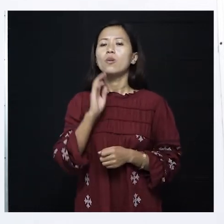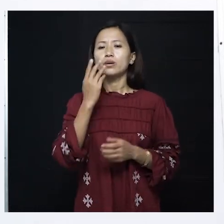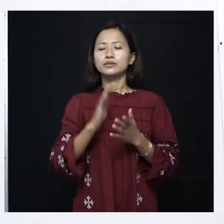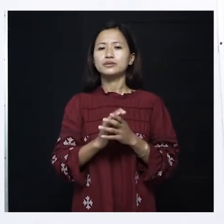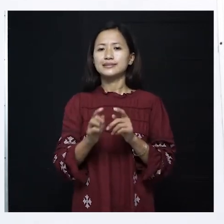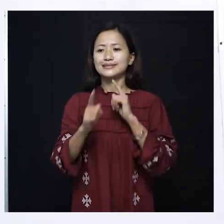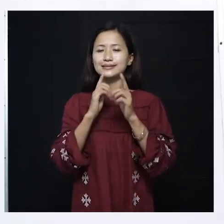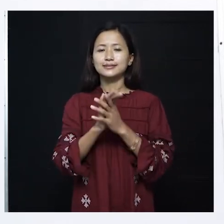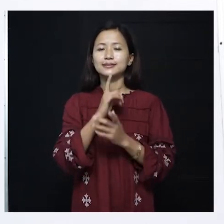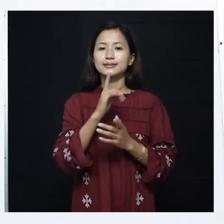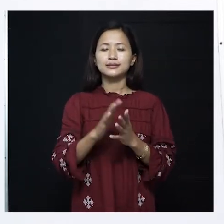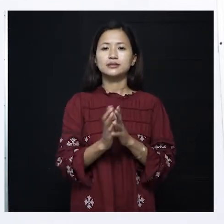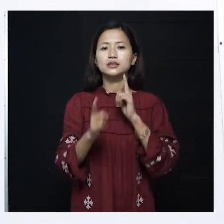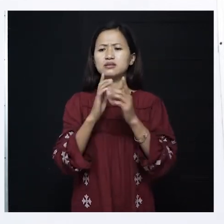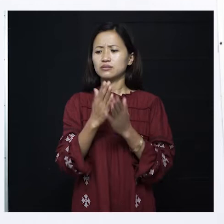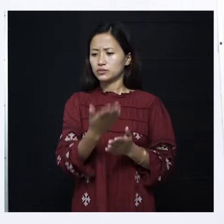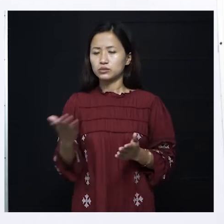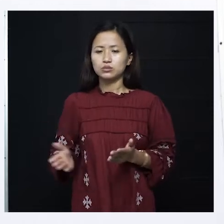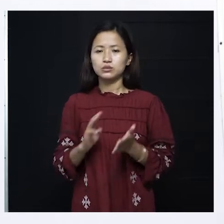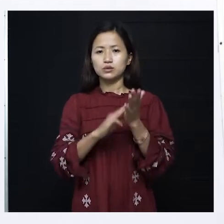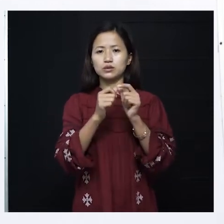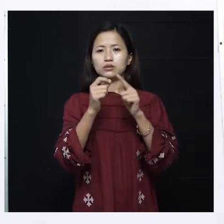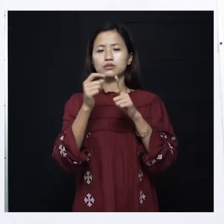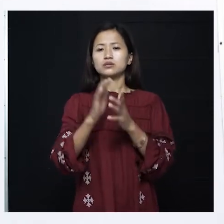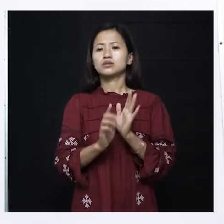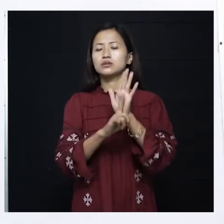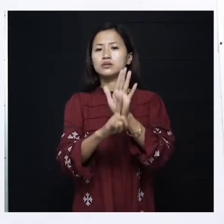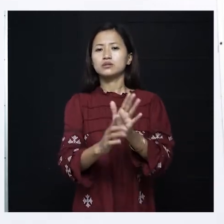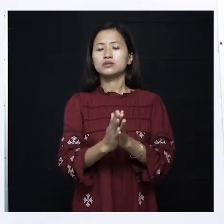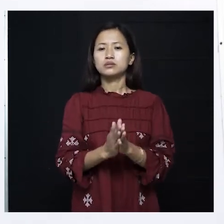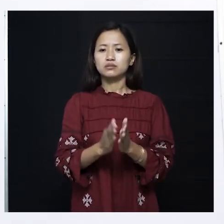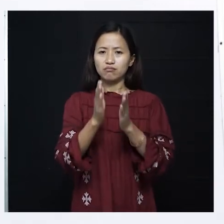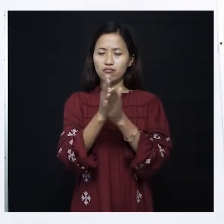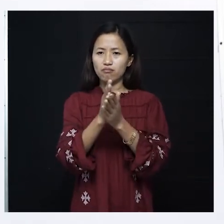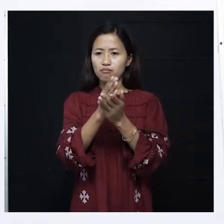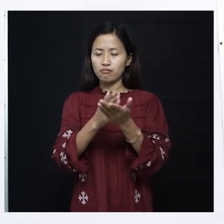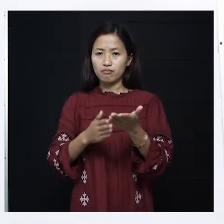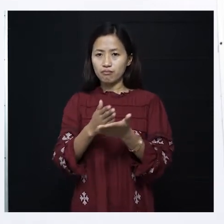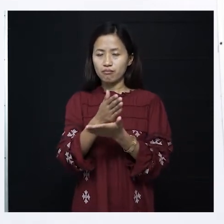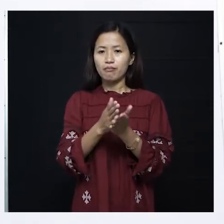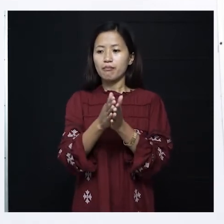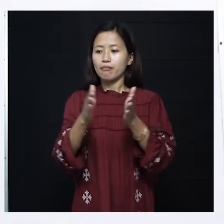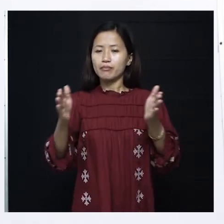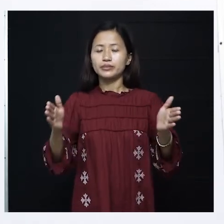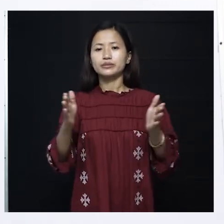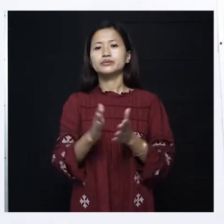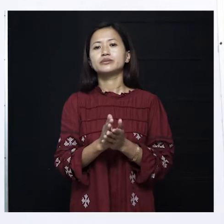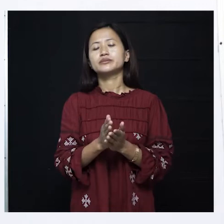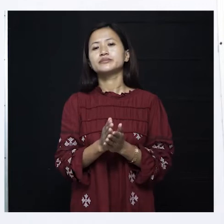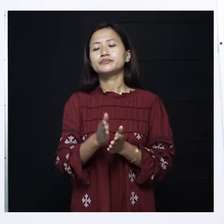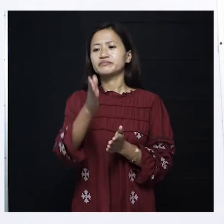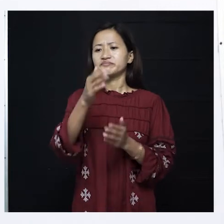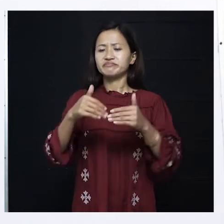political map, we are talking about those map that shows boundaries, okay? Where it shows boundaries